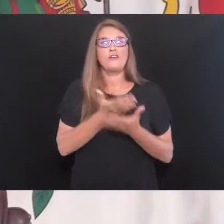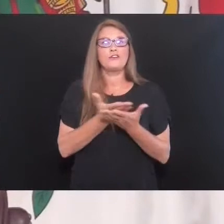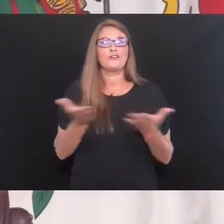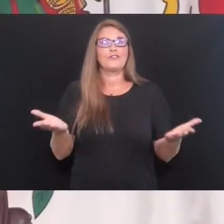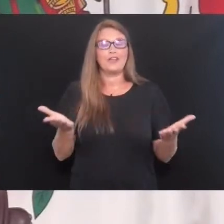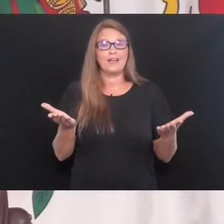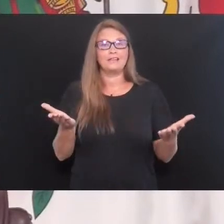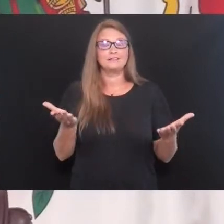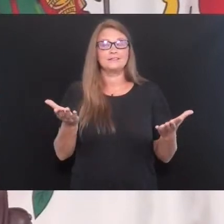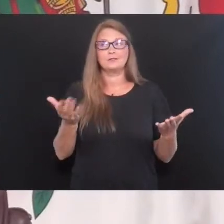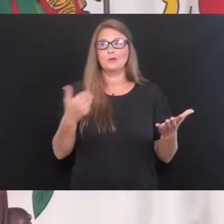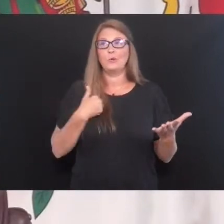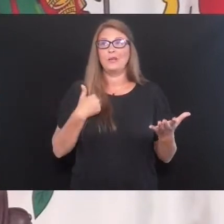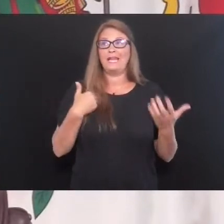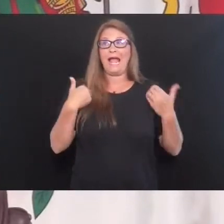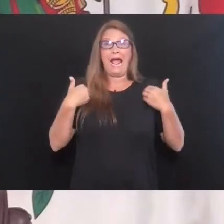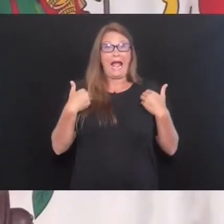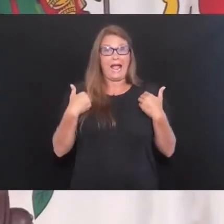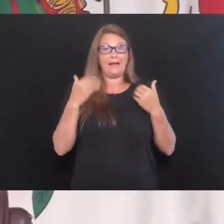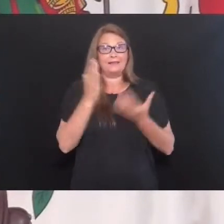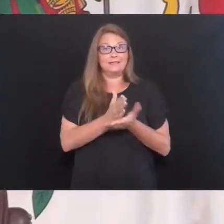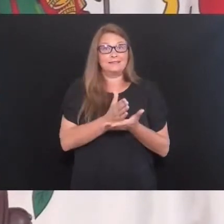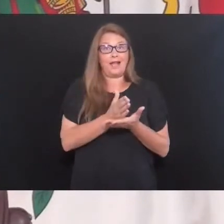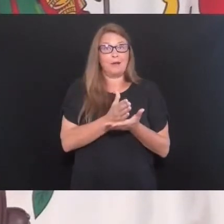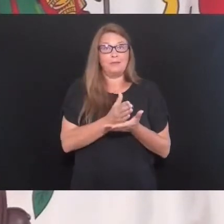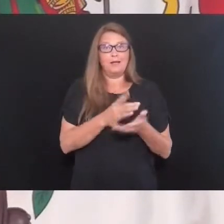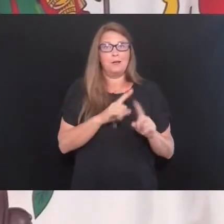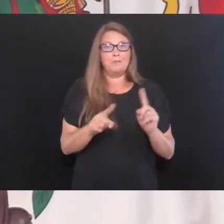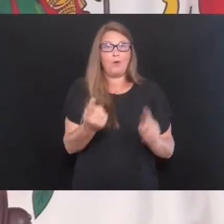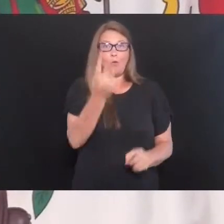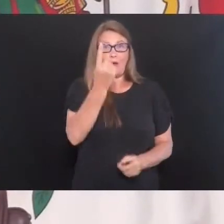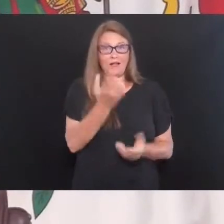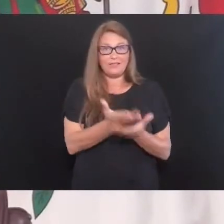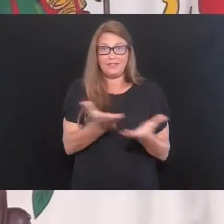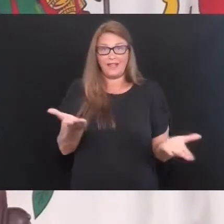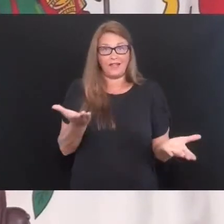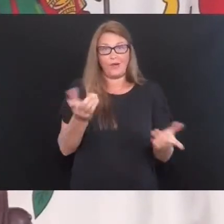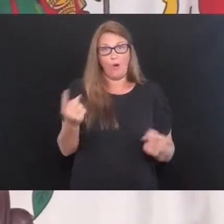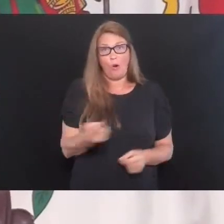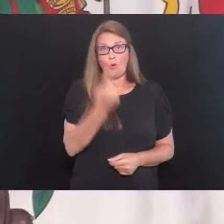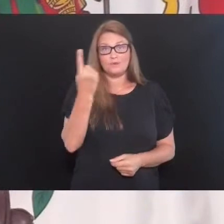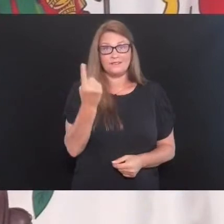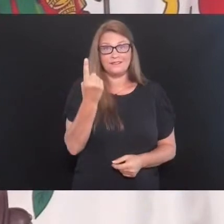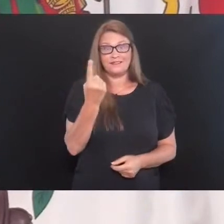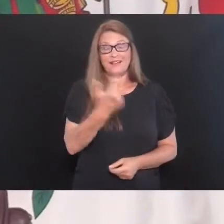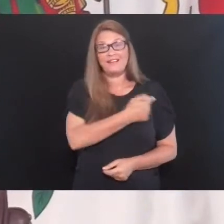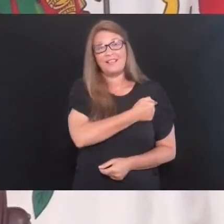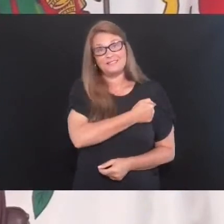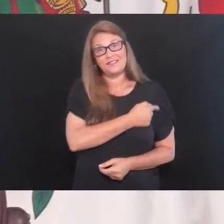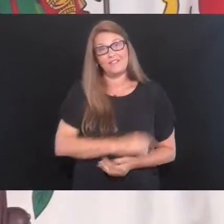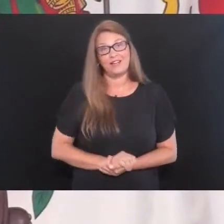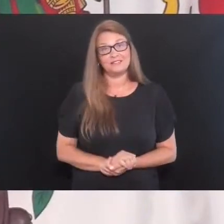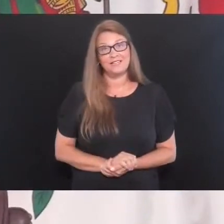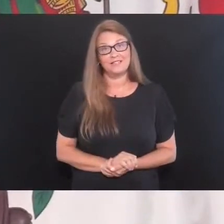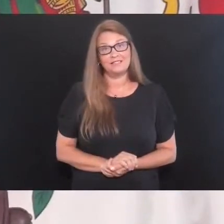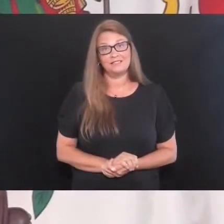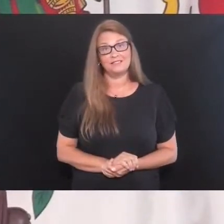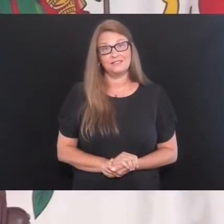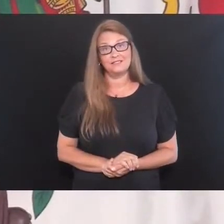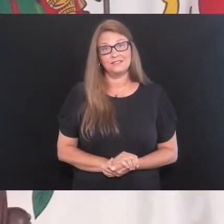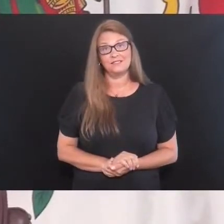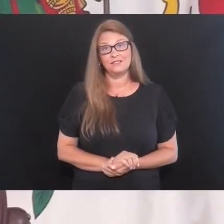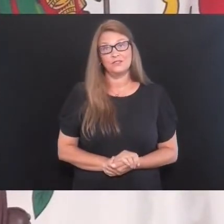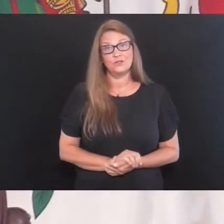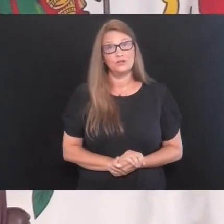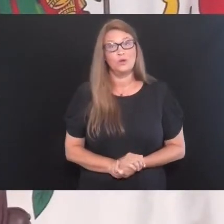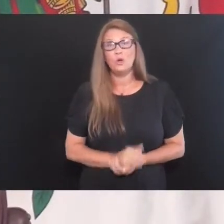to stop it. But the only thing we got is one thing and one thing alone, and that's to get vaccinated. We do not have